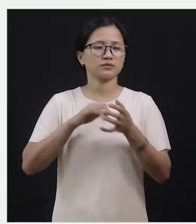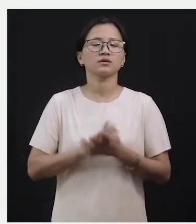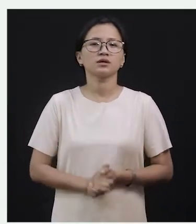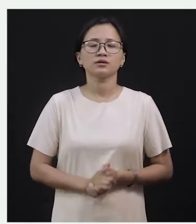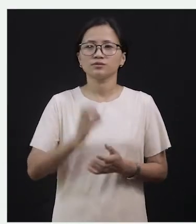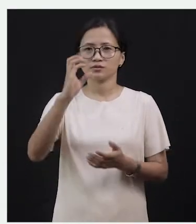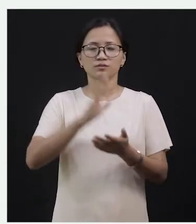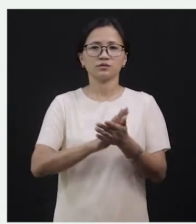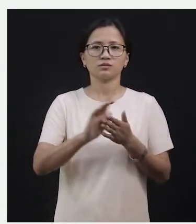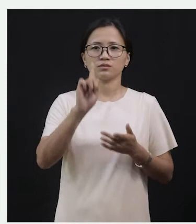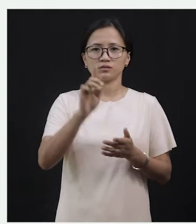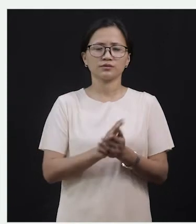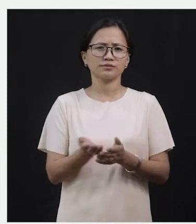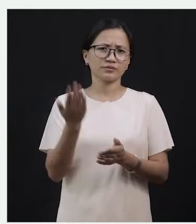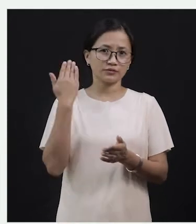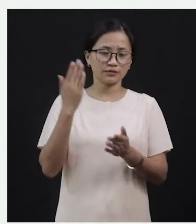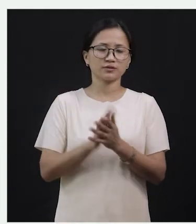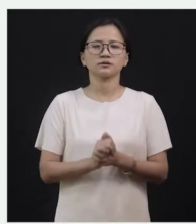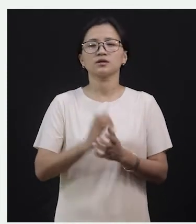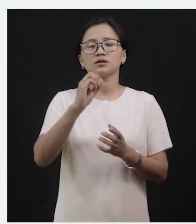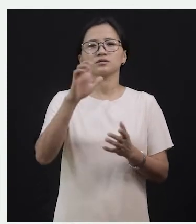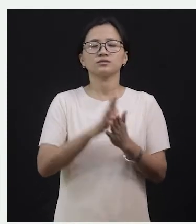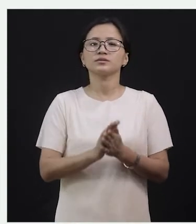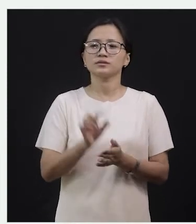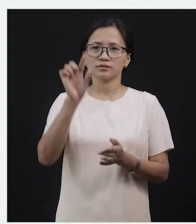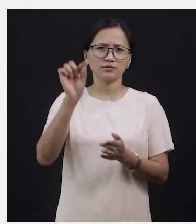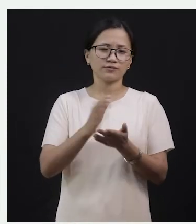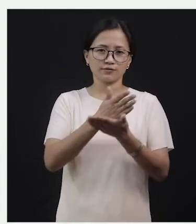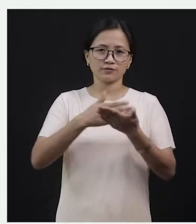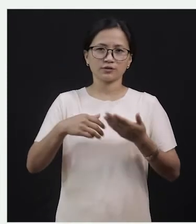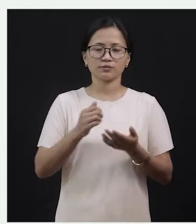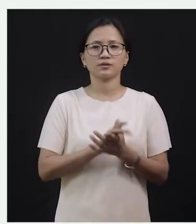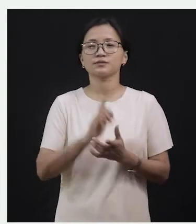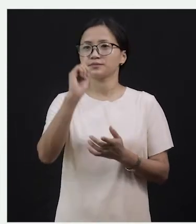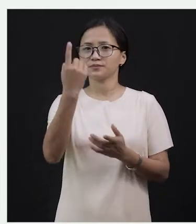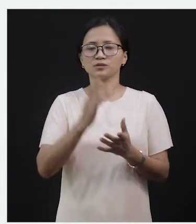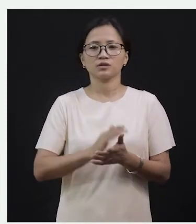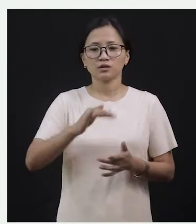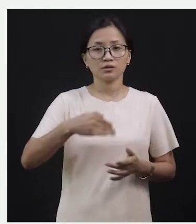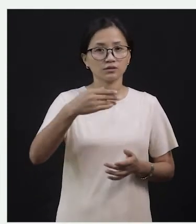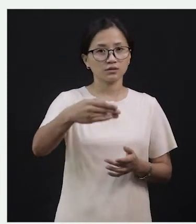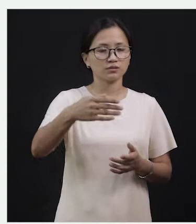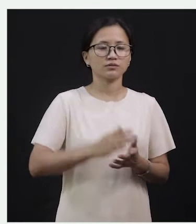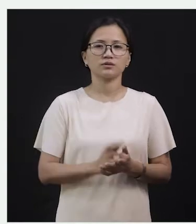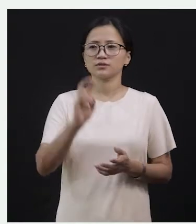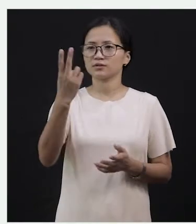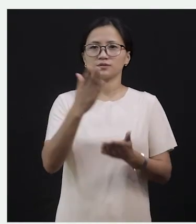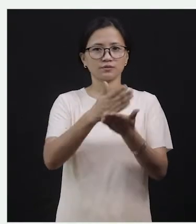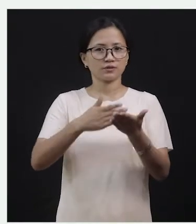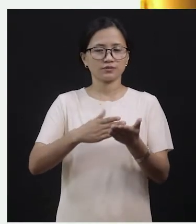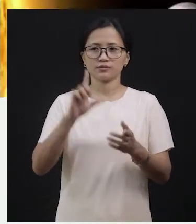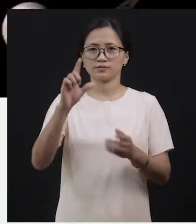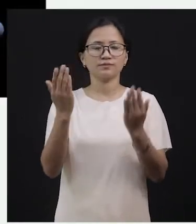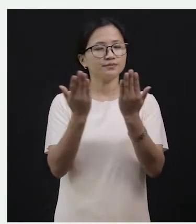1. In the previous class, we did the first part, and now I'm going to continue with the second part of the